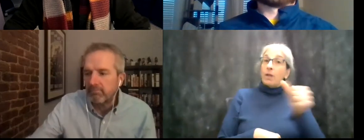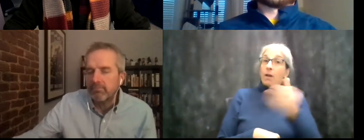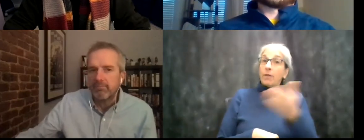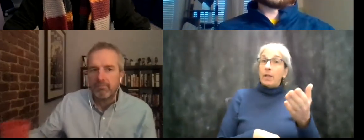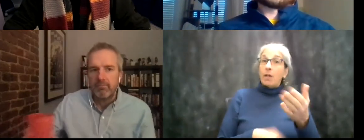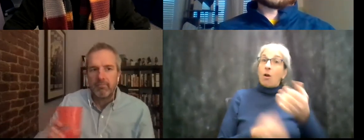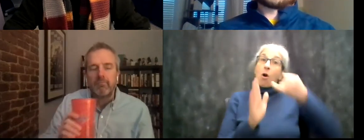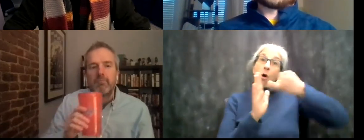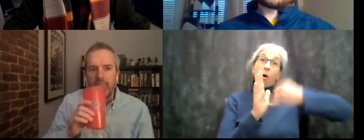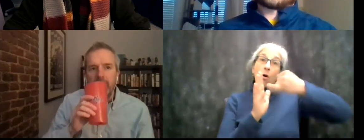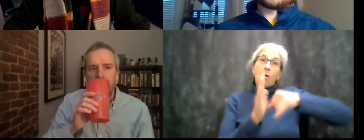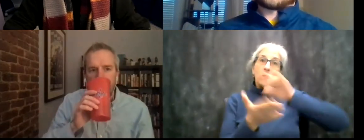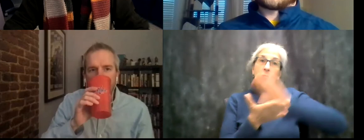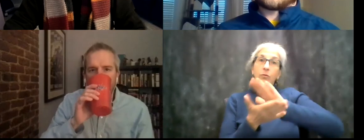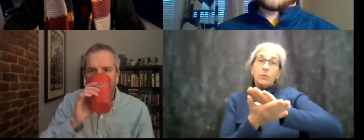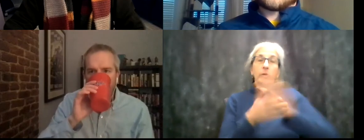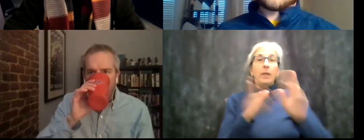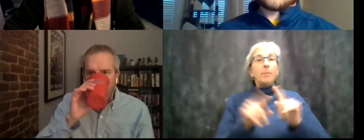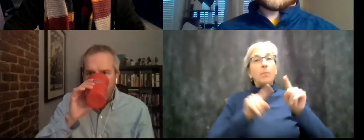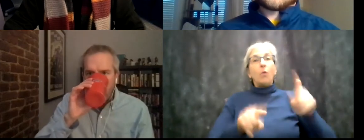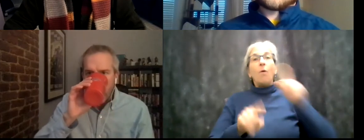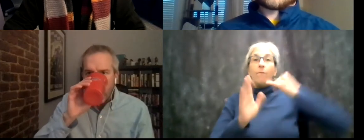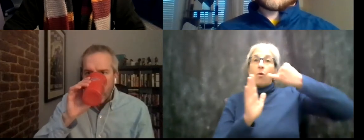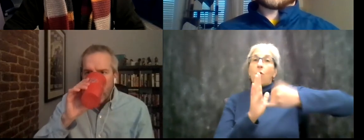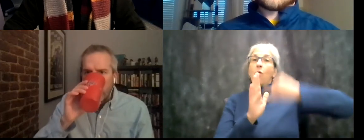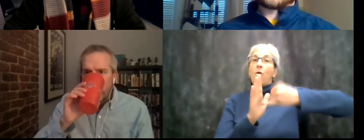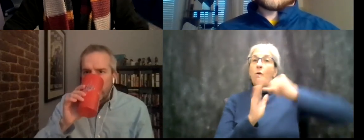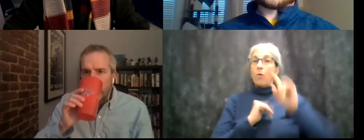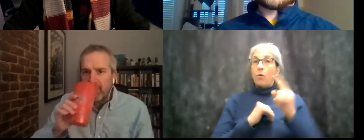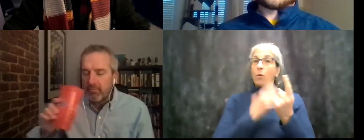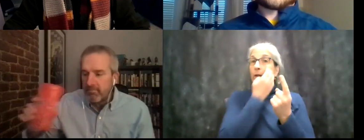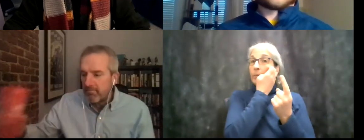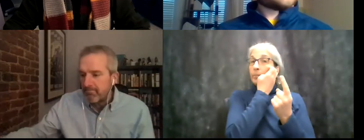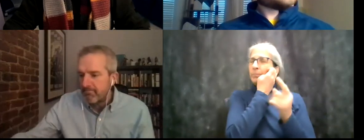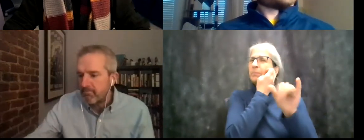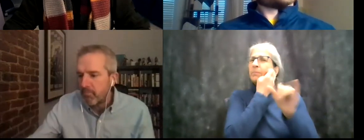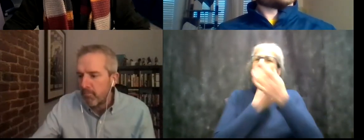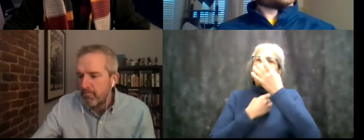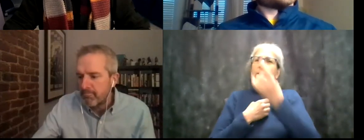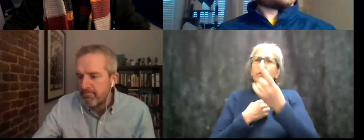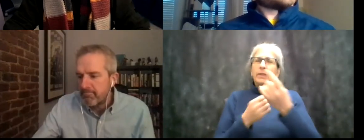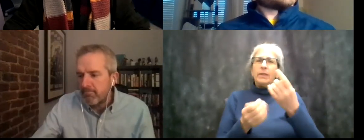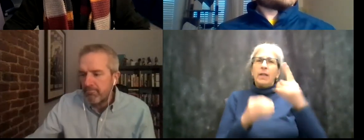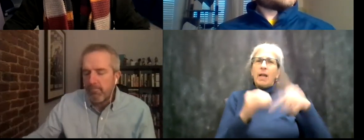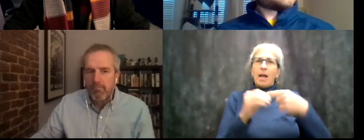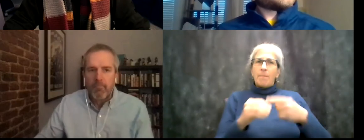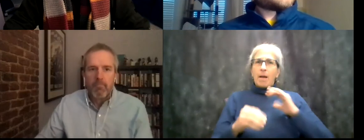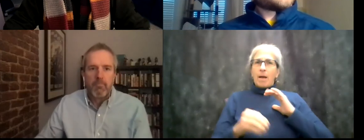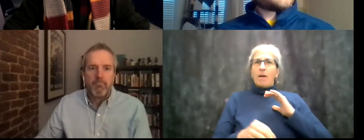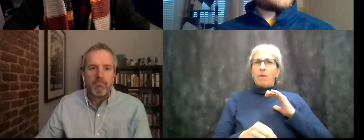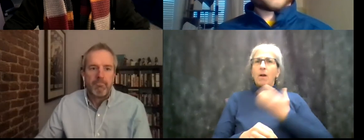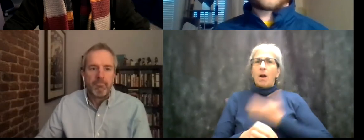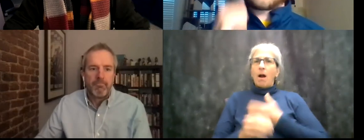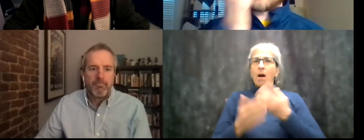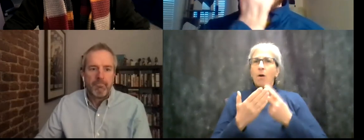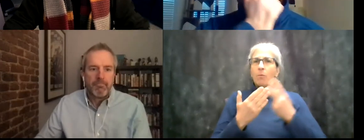is you see art schools where people go in there just for the art side of things. What's interesting about our program, and you're